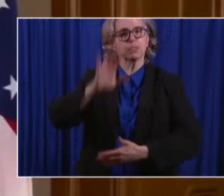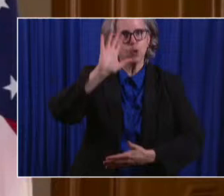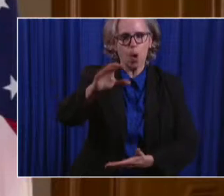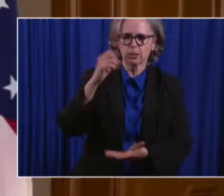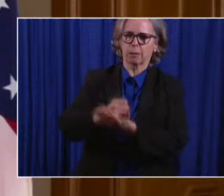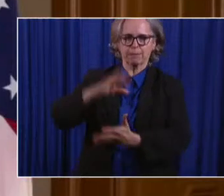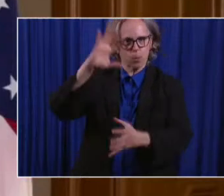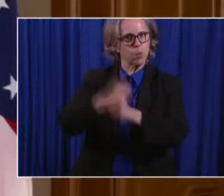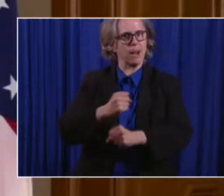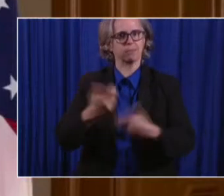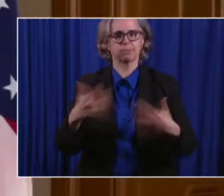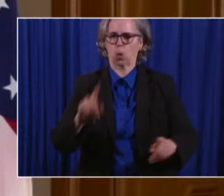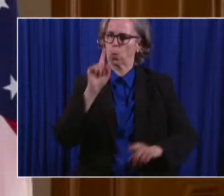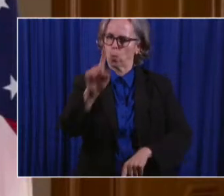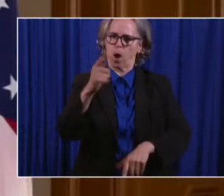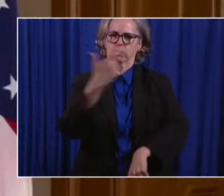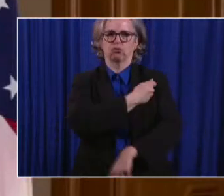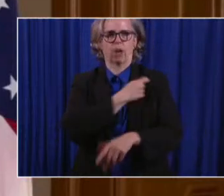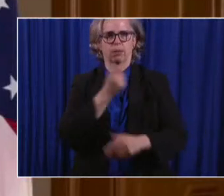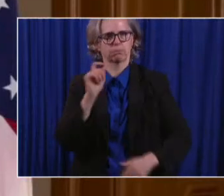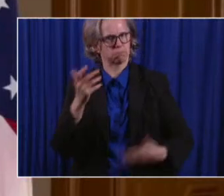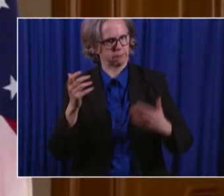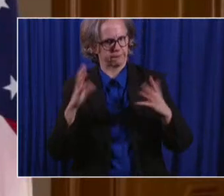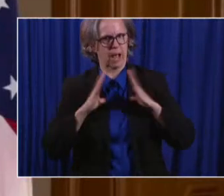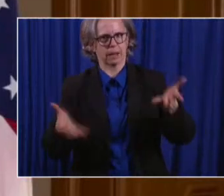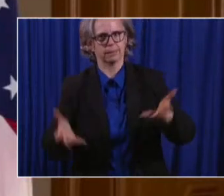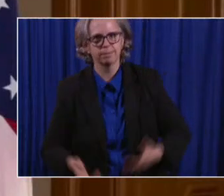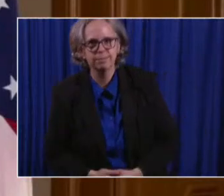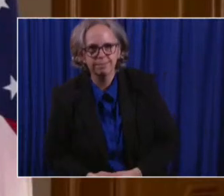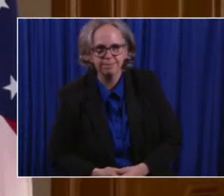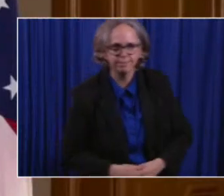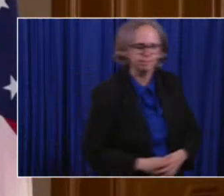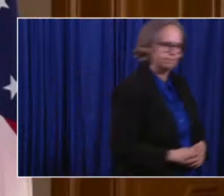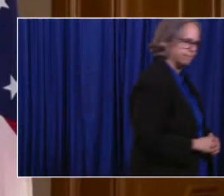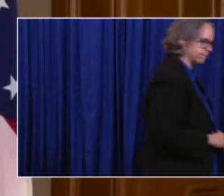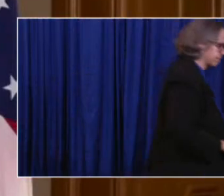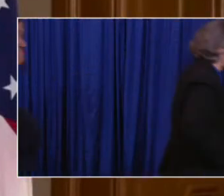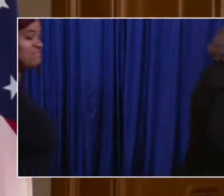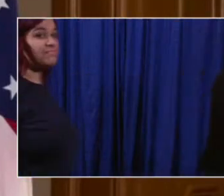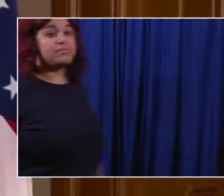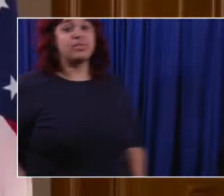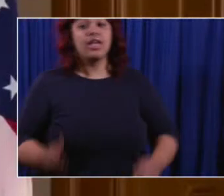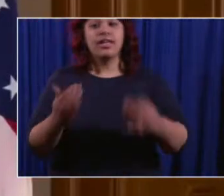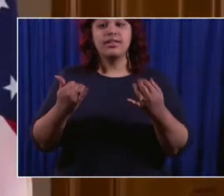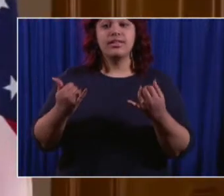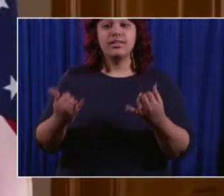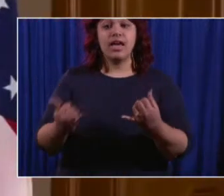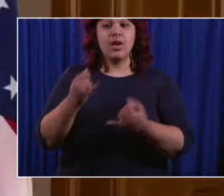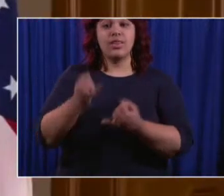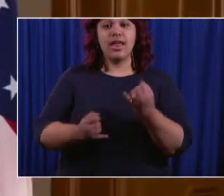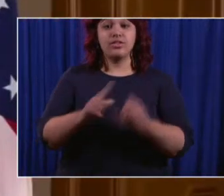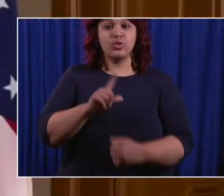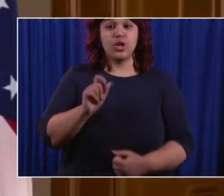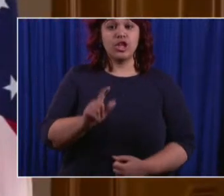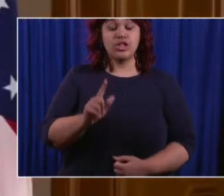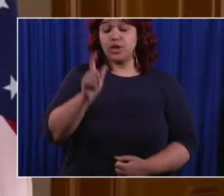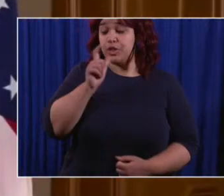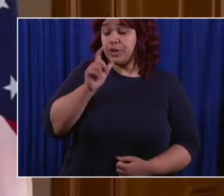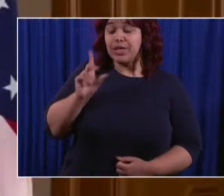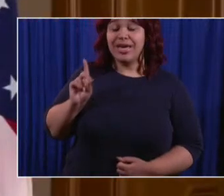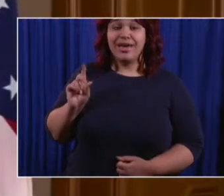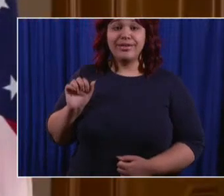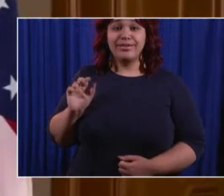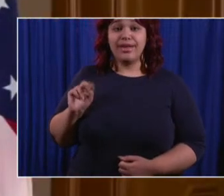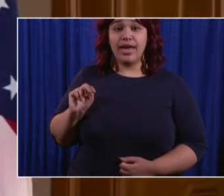Governor, next question is the last question for today, and it belongs to Dan DeRose of WOIO in Cleveland. Hey, Dan. Good afternoon, Governor. How are you, sir? I'm well,